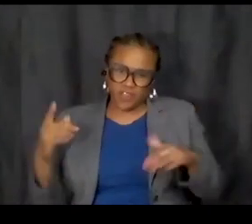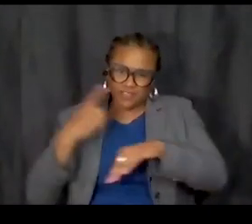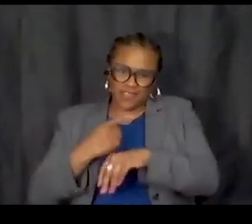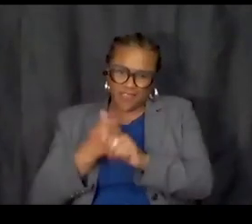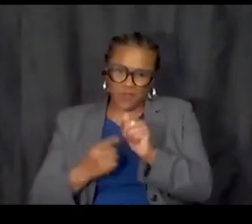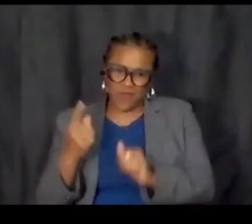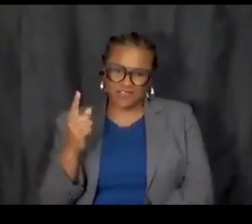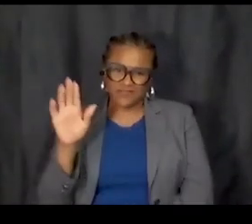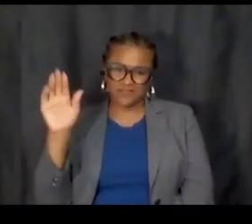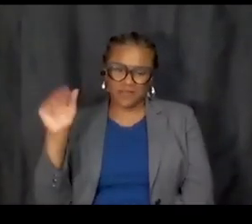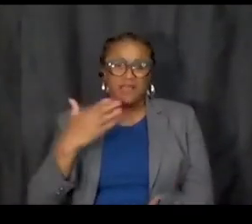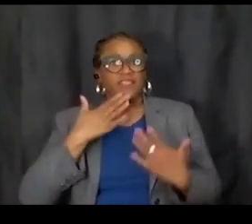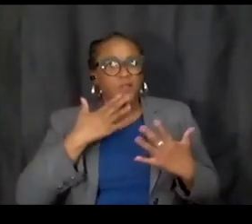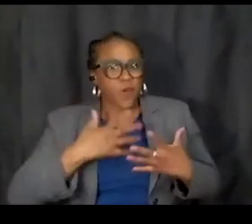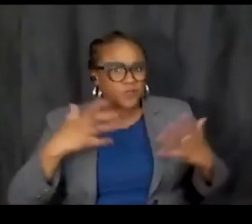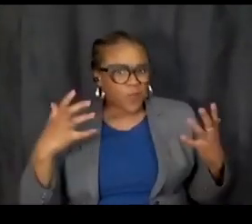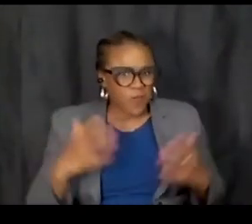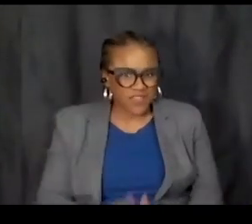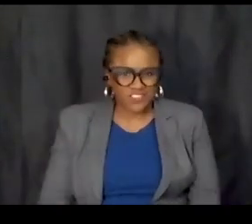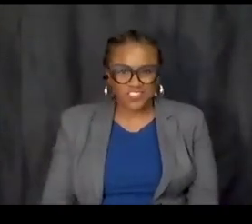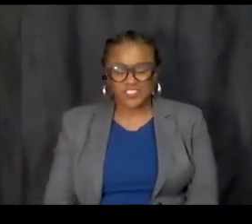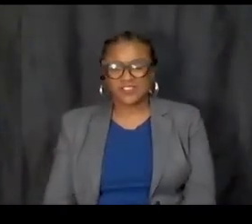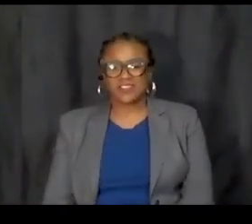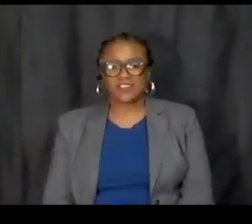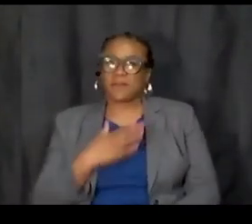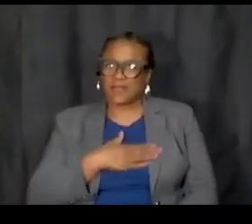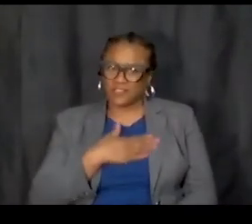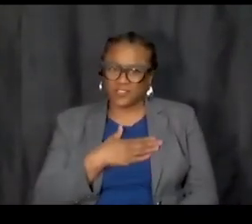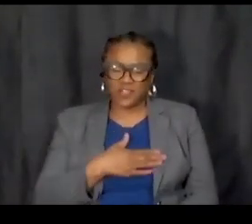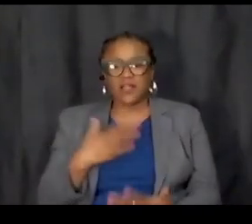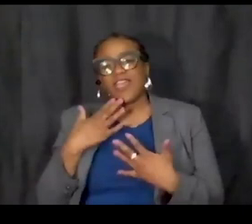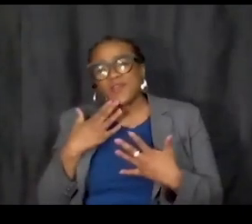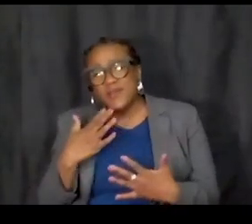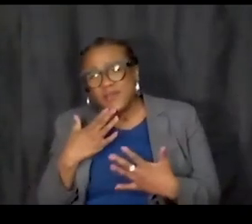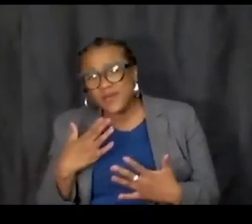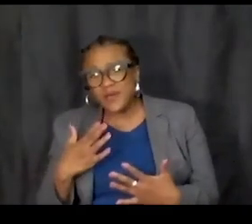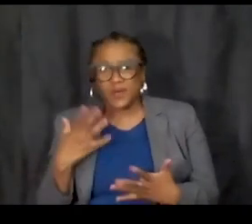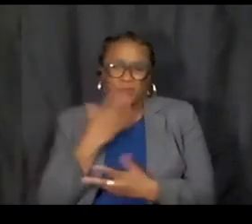A pleasure. Thank you. Likewise. What a pleasure. So thank you.